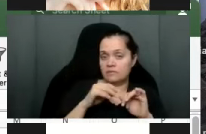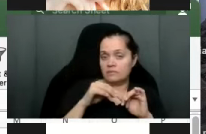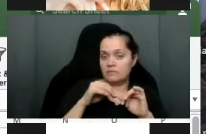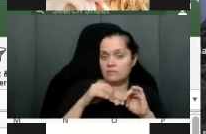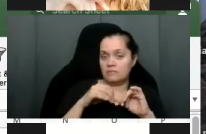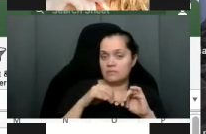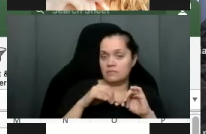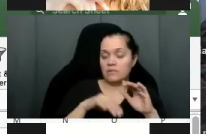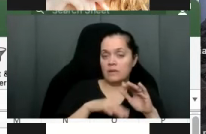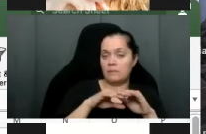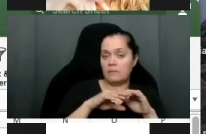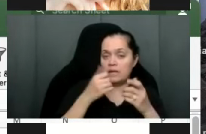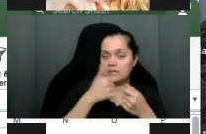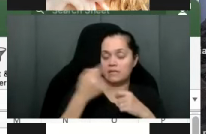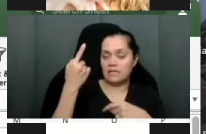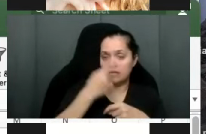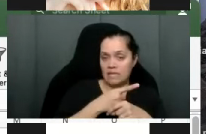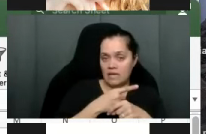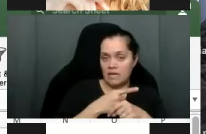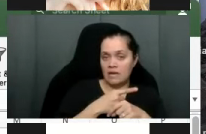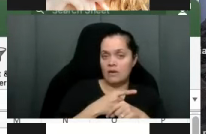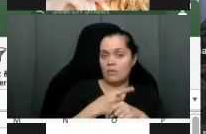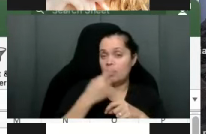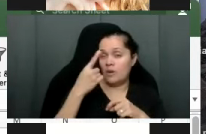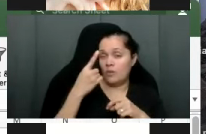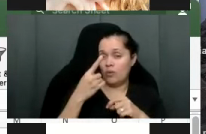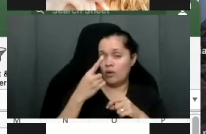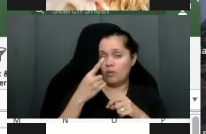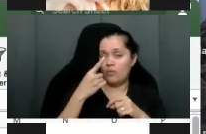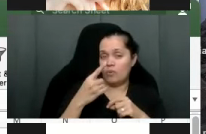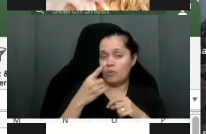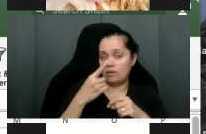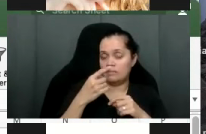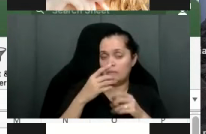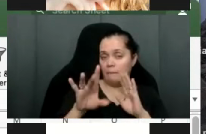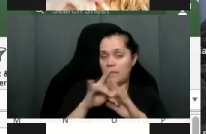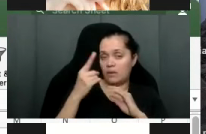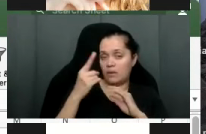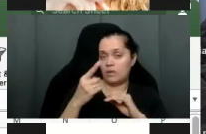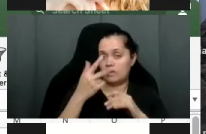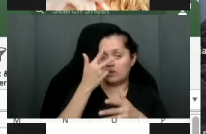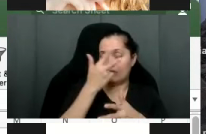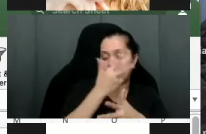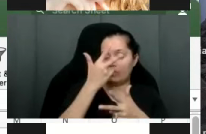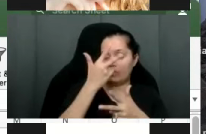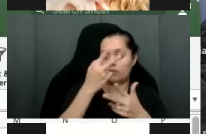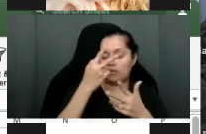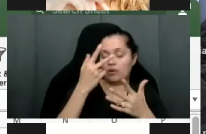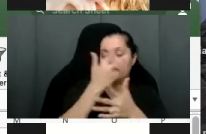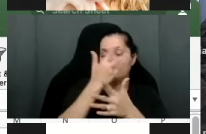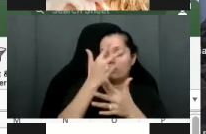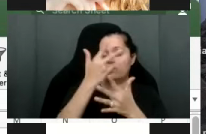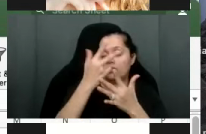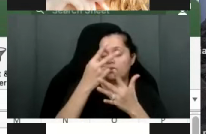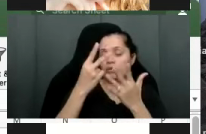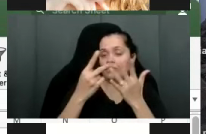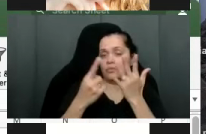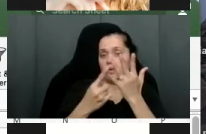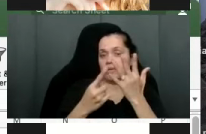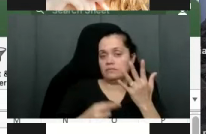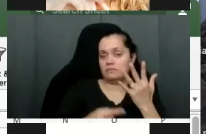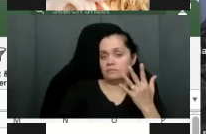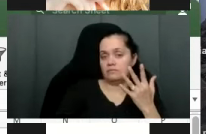The maximum any day would be one of each of the choices, 3, 3, 3, 2, 1,